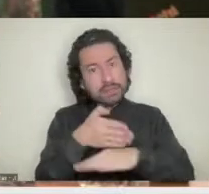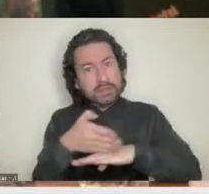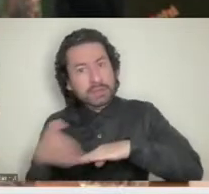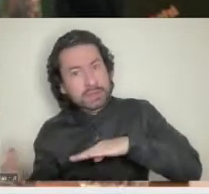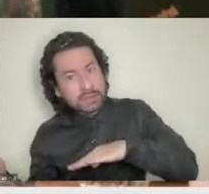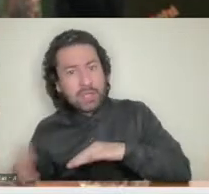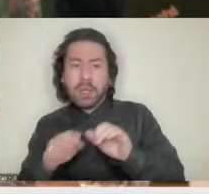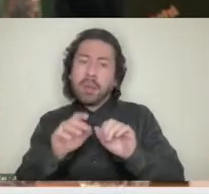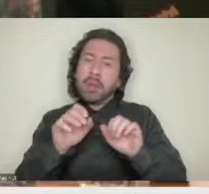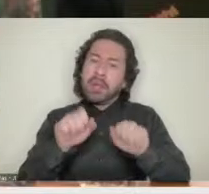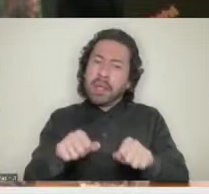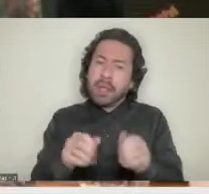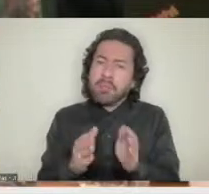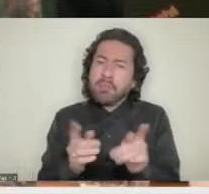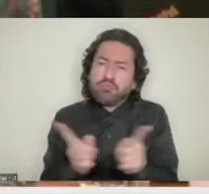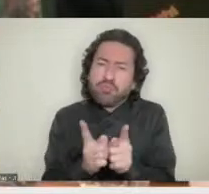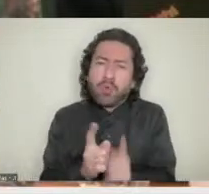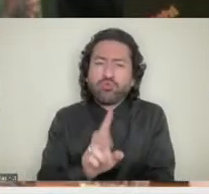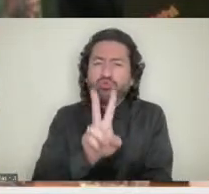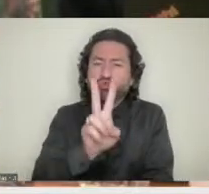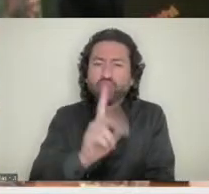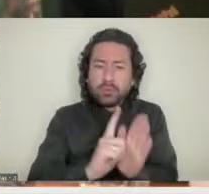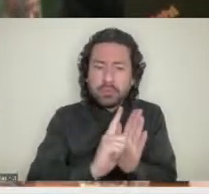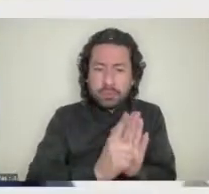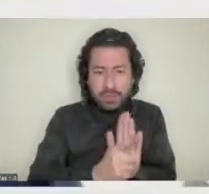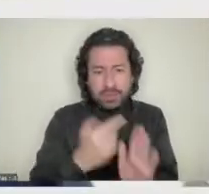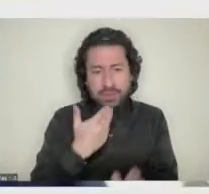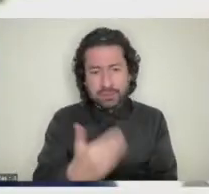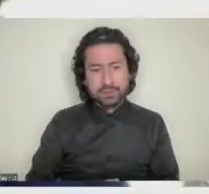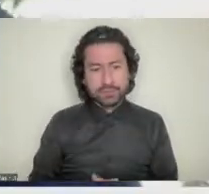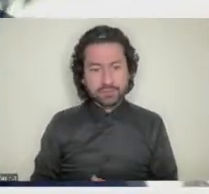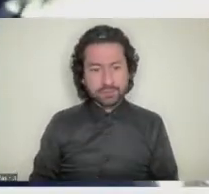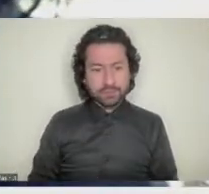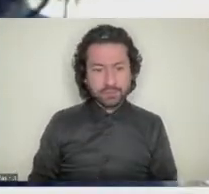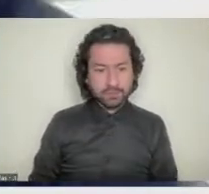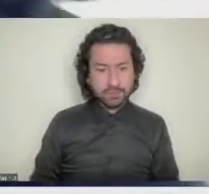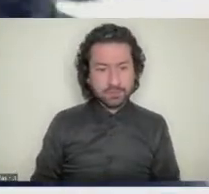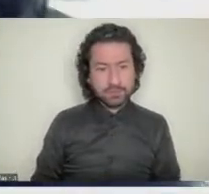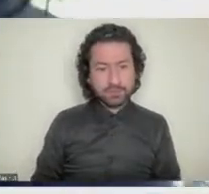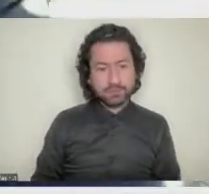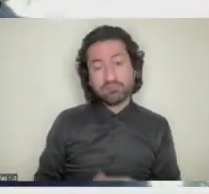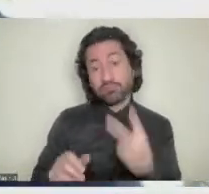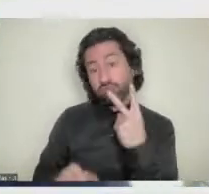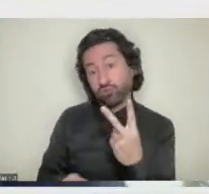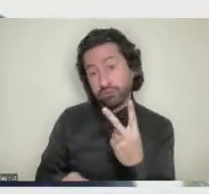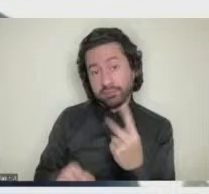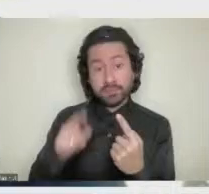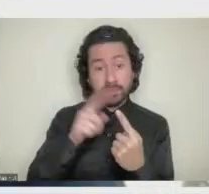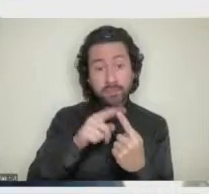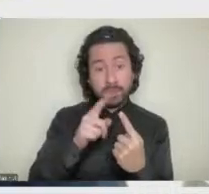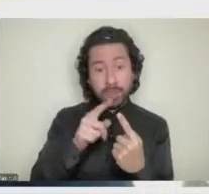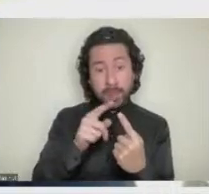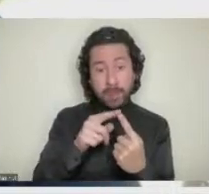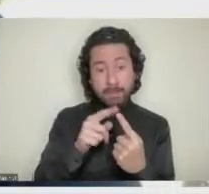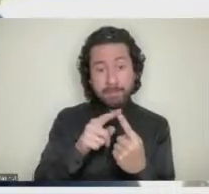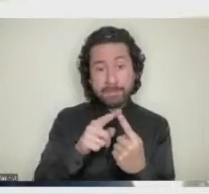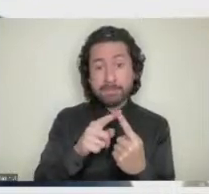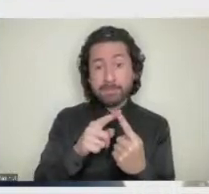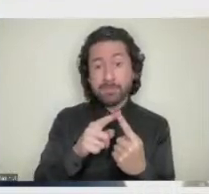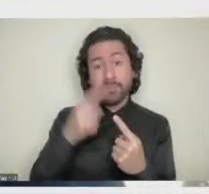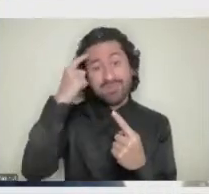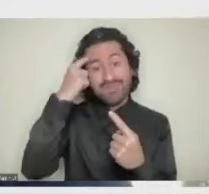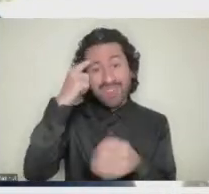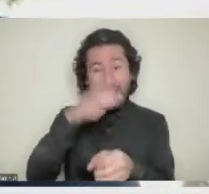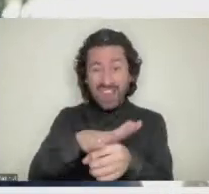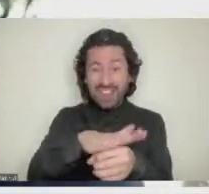We have already run out of time, so hopefully you can deliver your comment in just 2 minutes and no longer than that. Yes, two things. First of all, when we refer